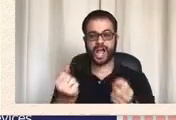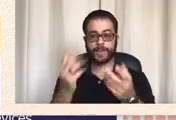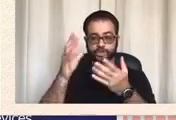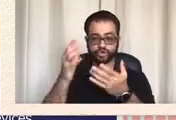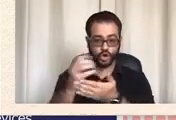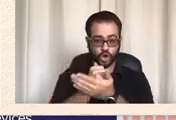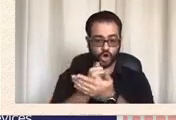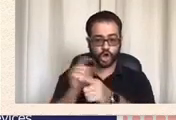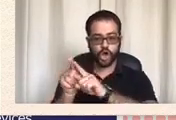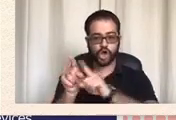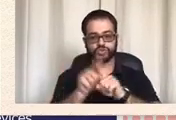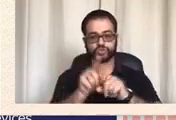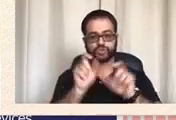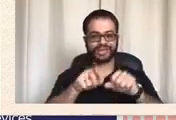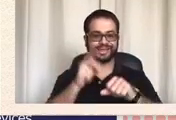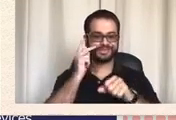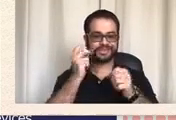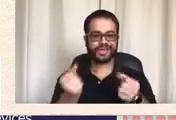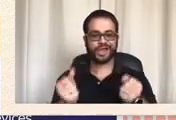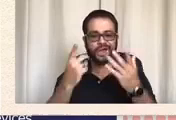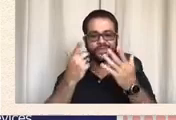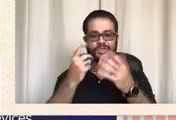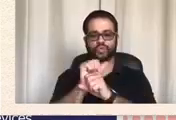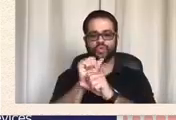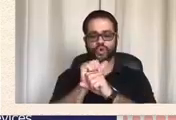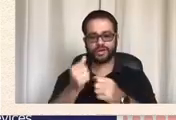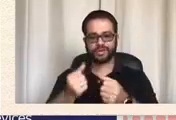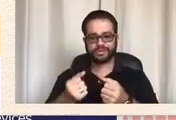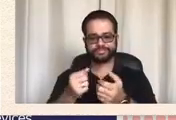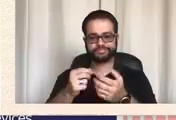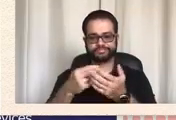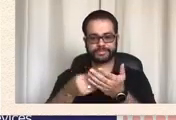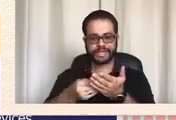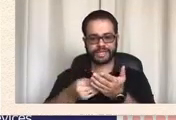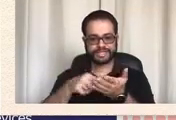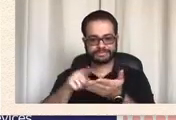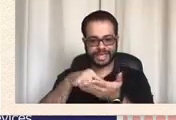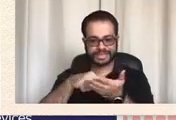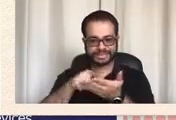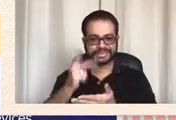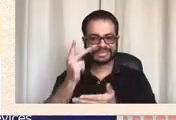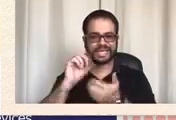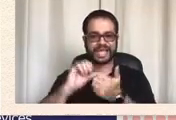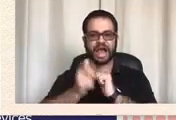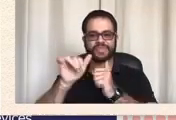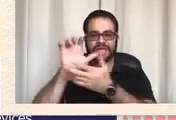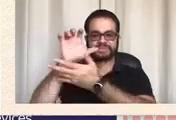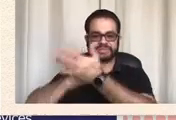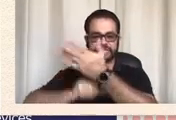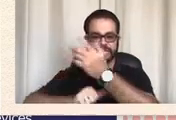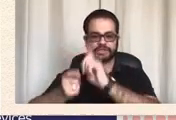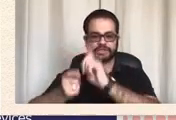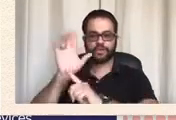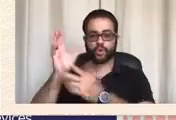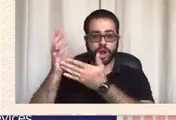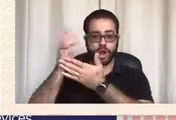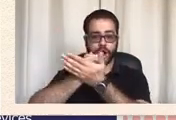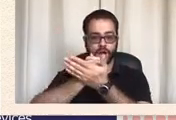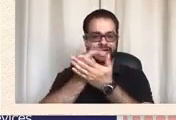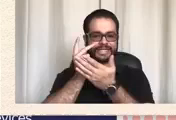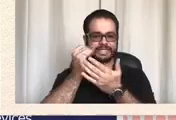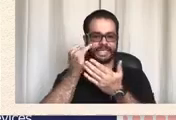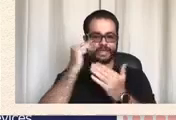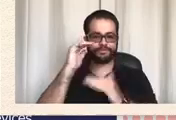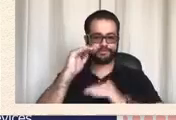related work expenses to see how that is deducted from the earned income and seeing whether an individual is still